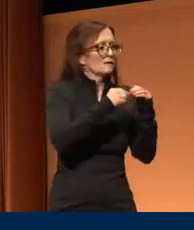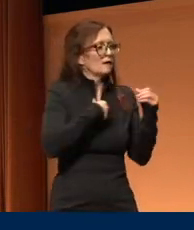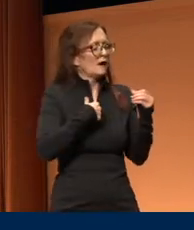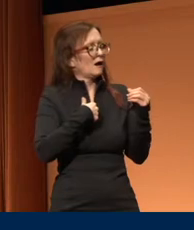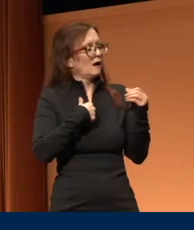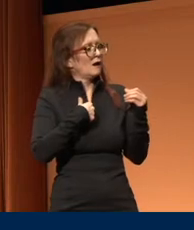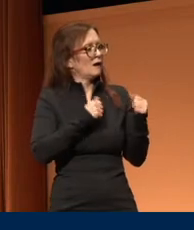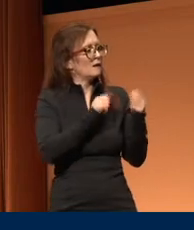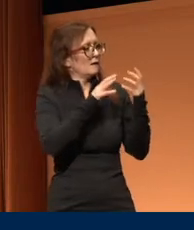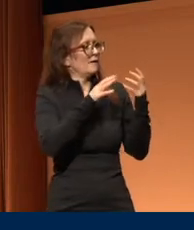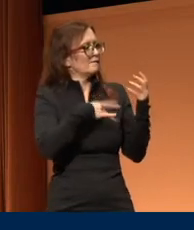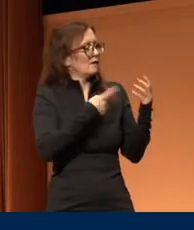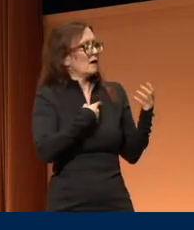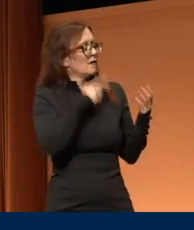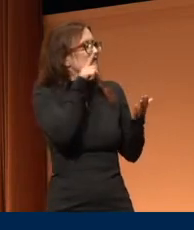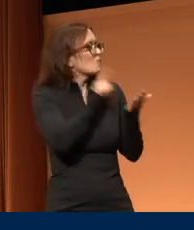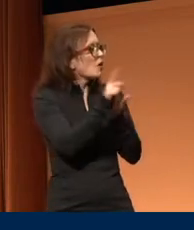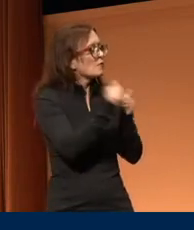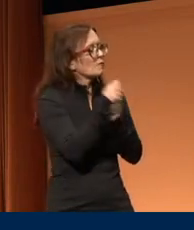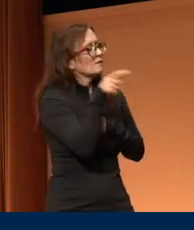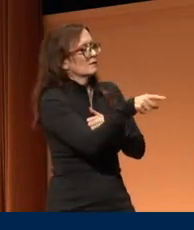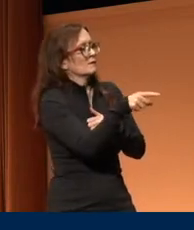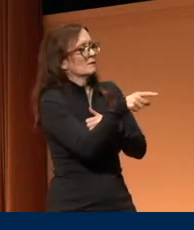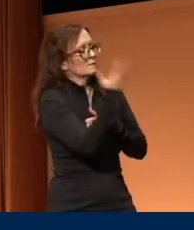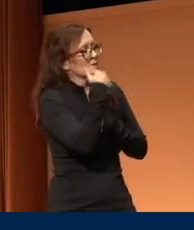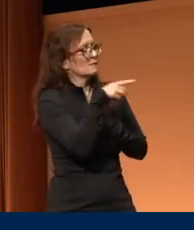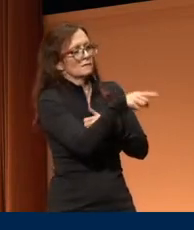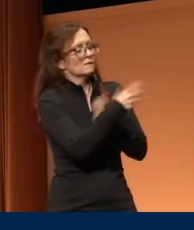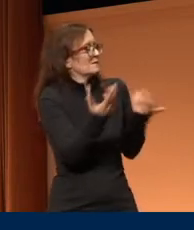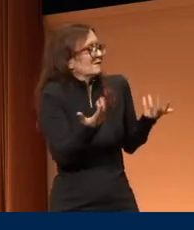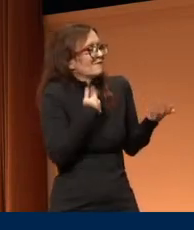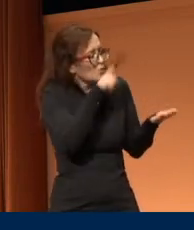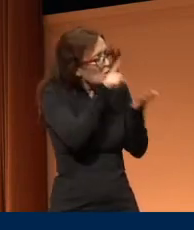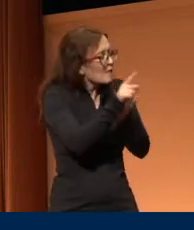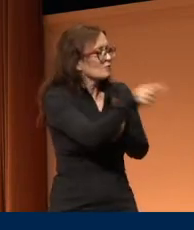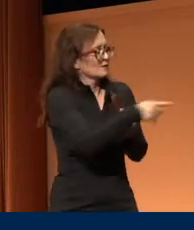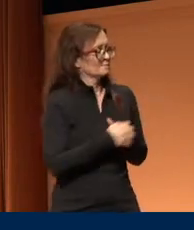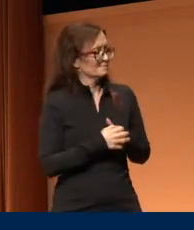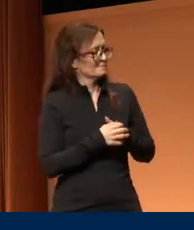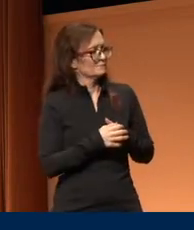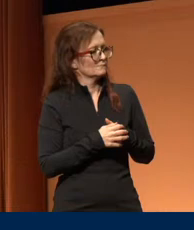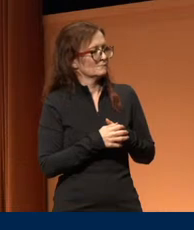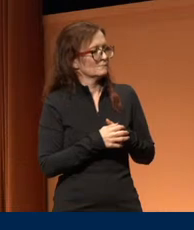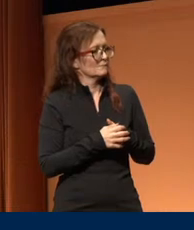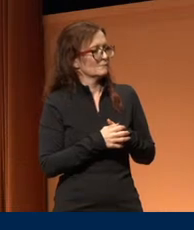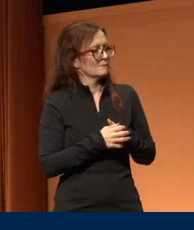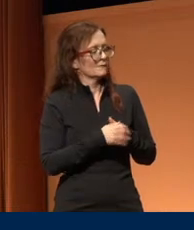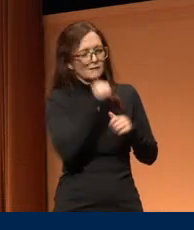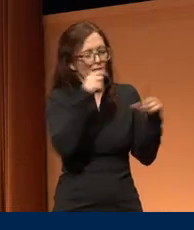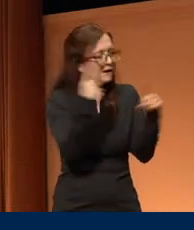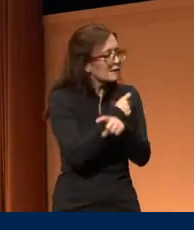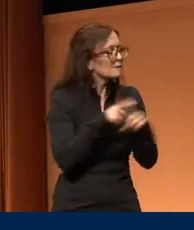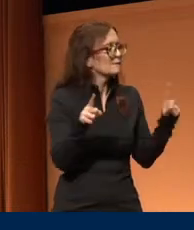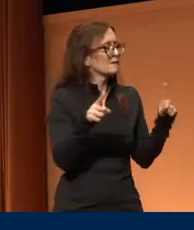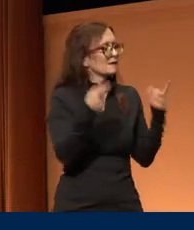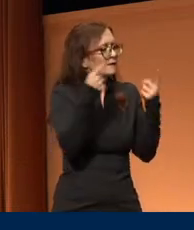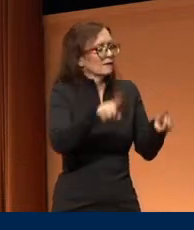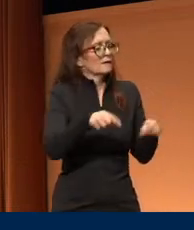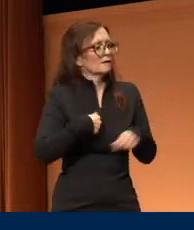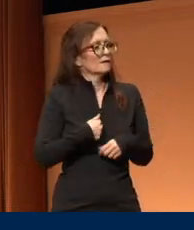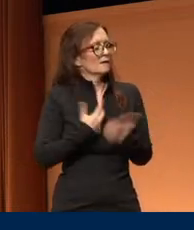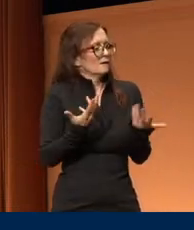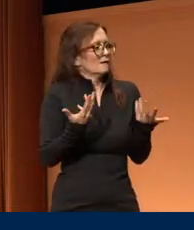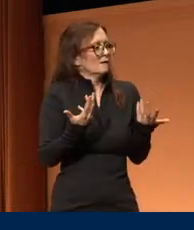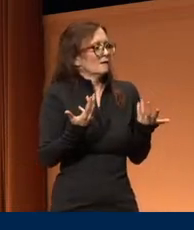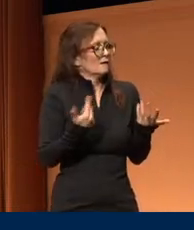him, I fell in love with him. Je suis tombé amoureux de lui." Not completely aware of what just happened, I mused that